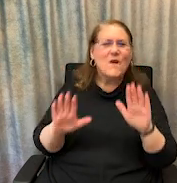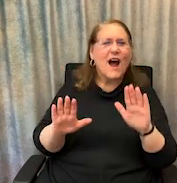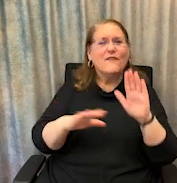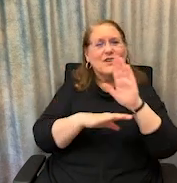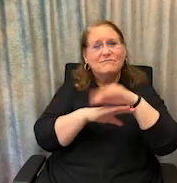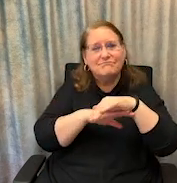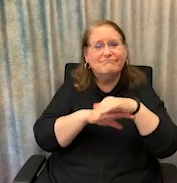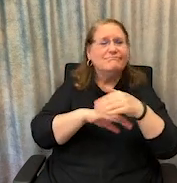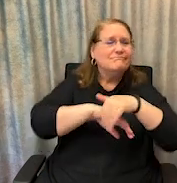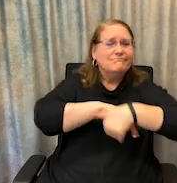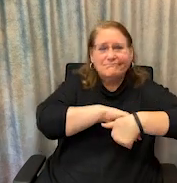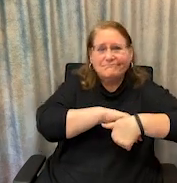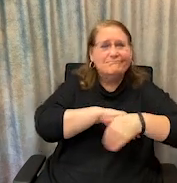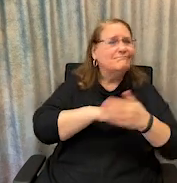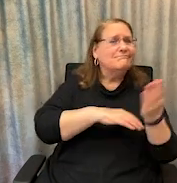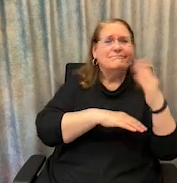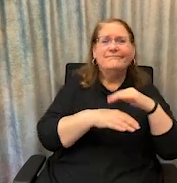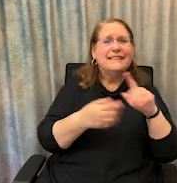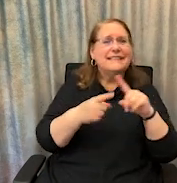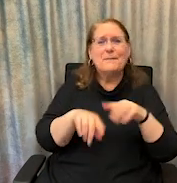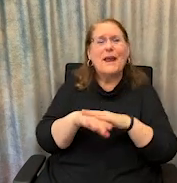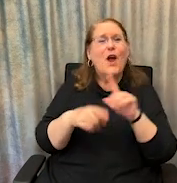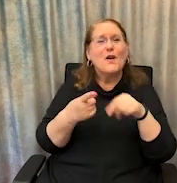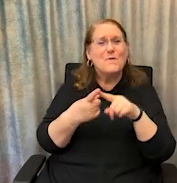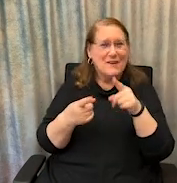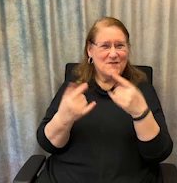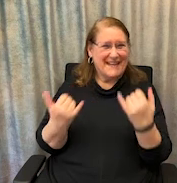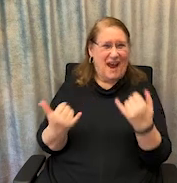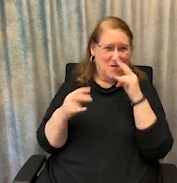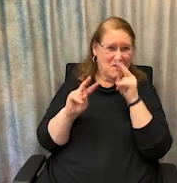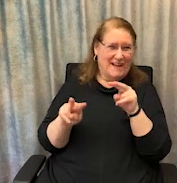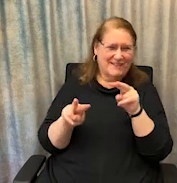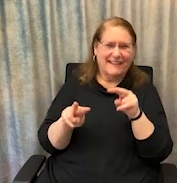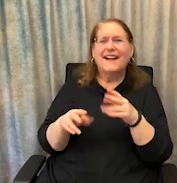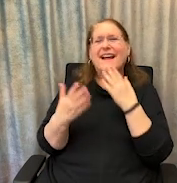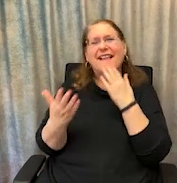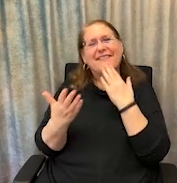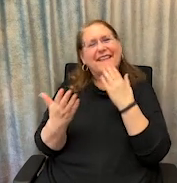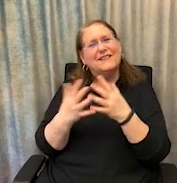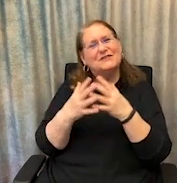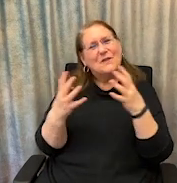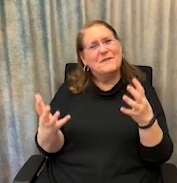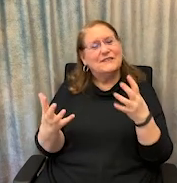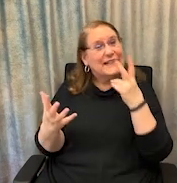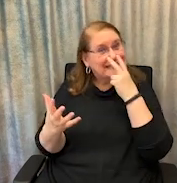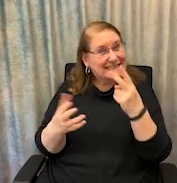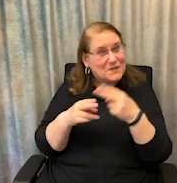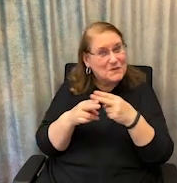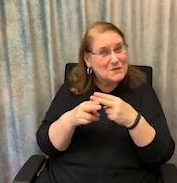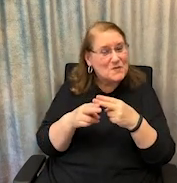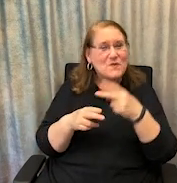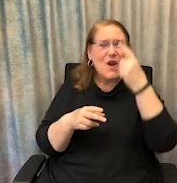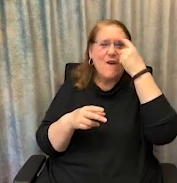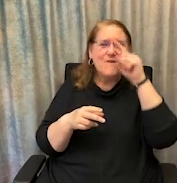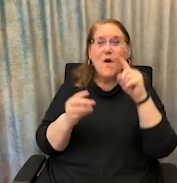great rest of your day or of your night, depending on when you're watching. So thank you so much, and see you